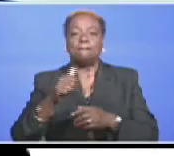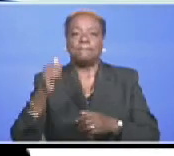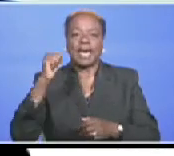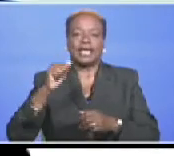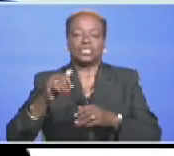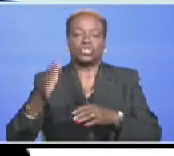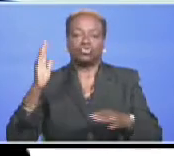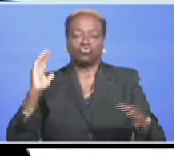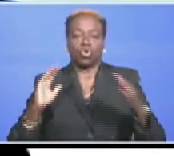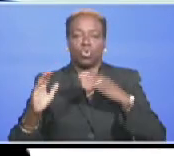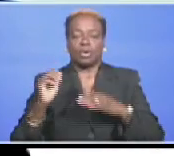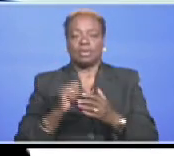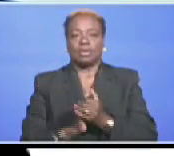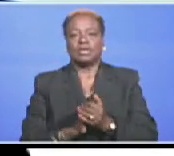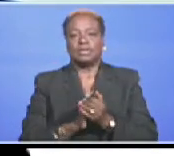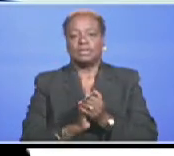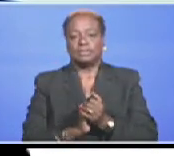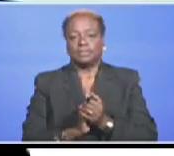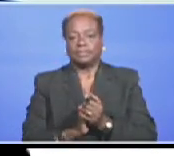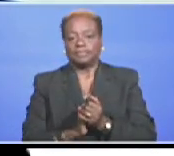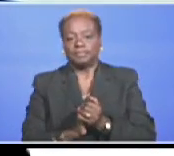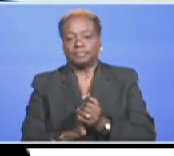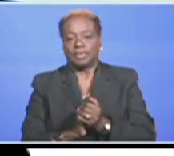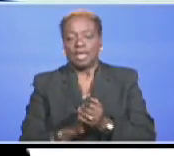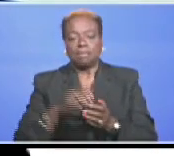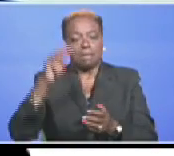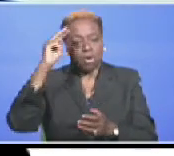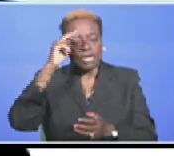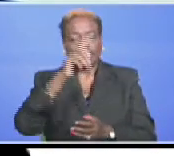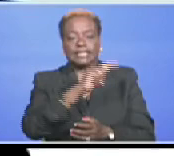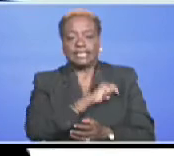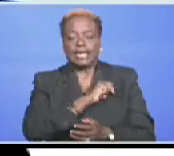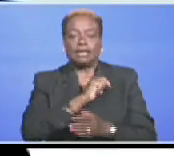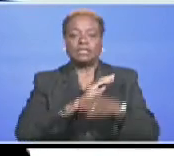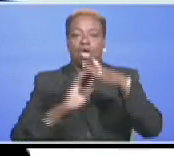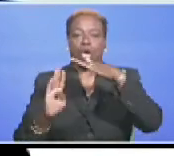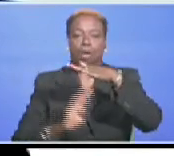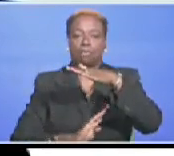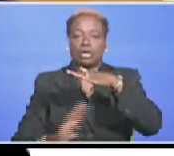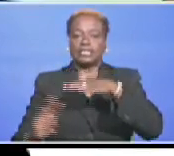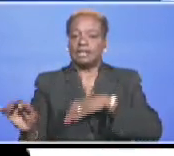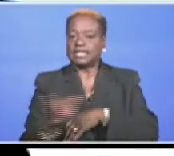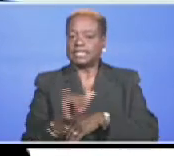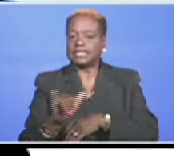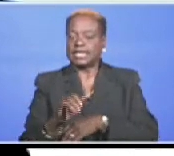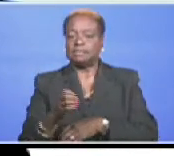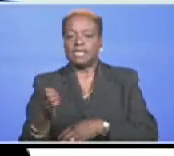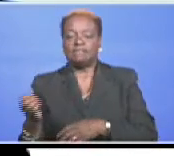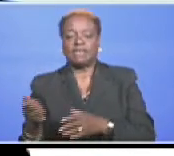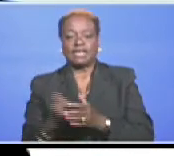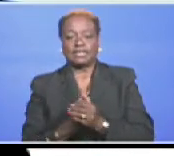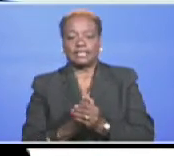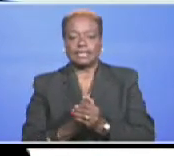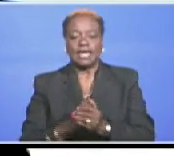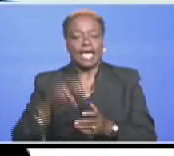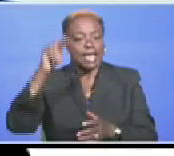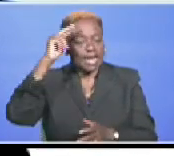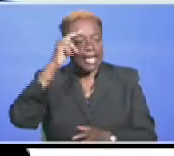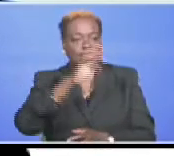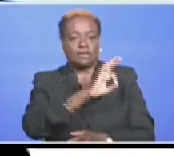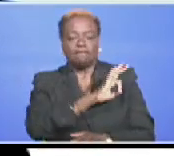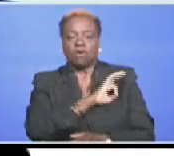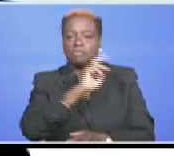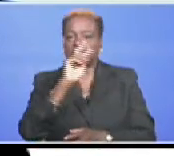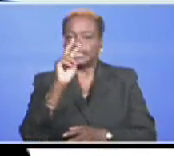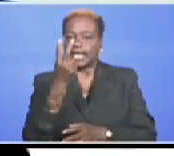50 fly, 25.47. Lamar Taylor bronze in that same event, 25.78. Nigel Forbes second